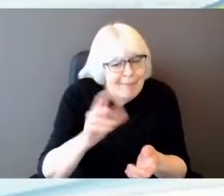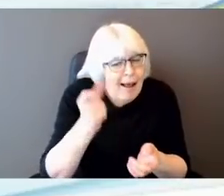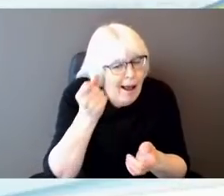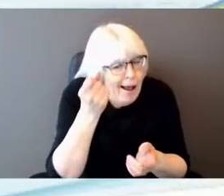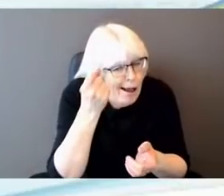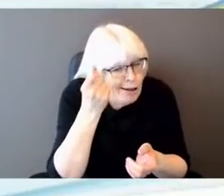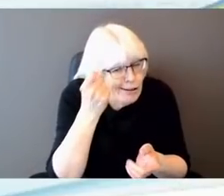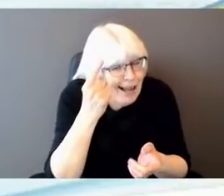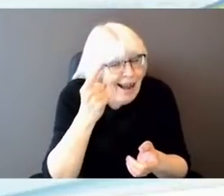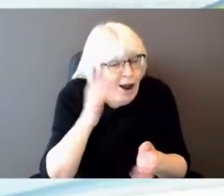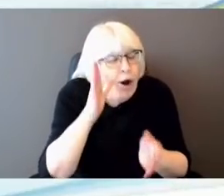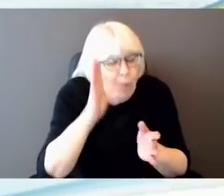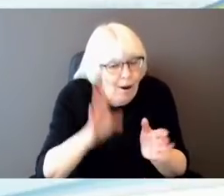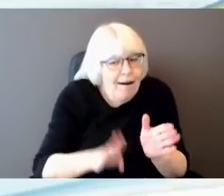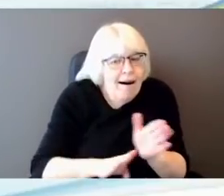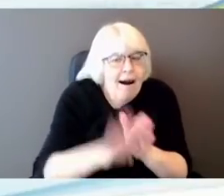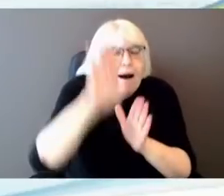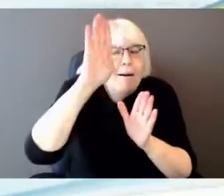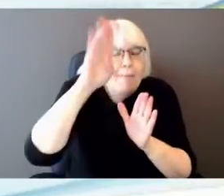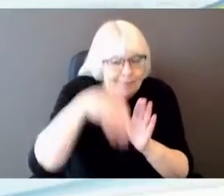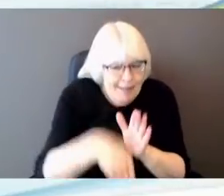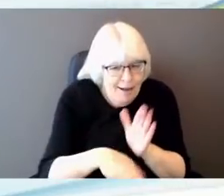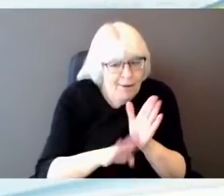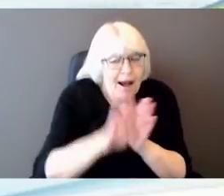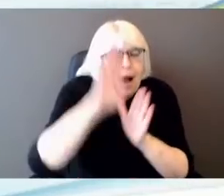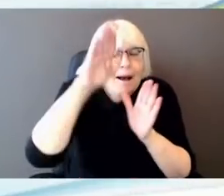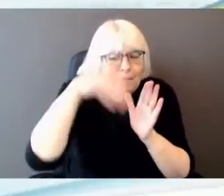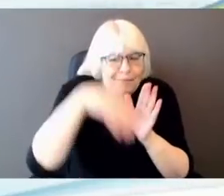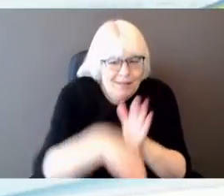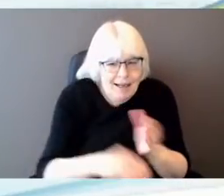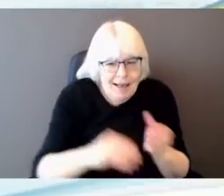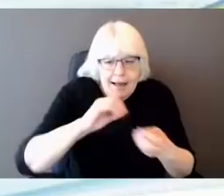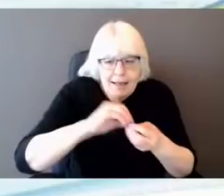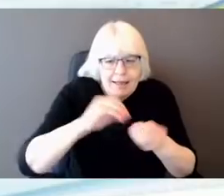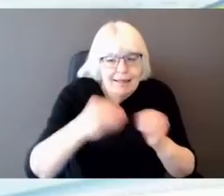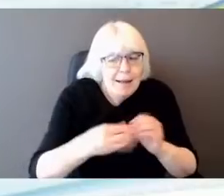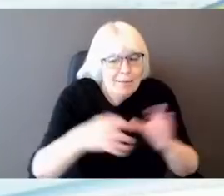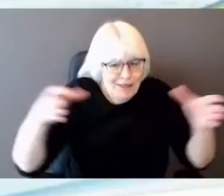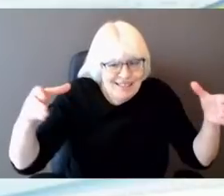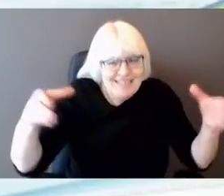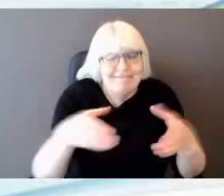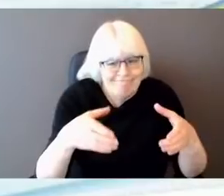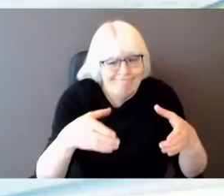at trends with smaller numbers. Next slide, please.